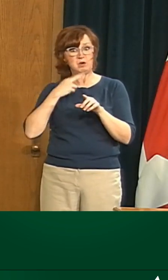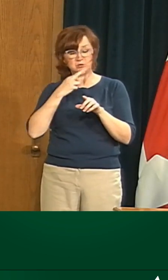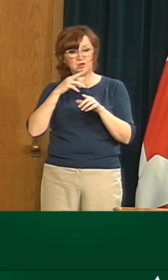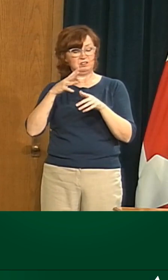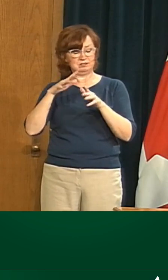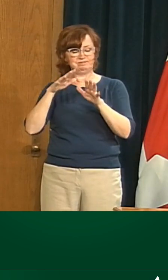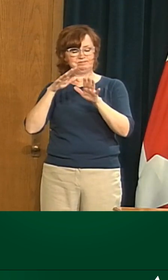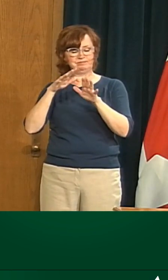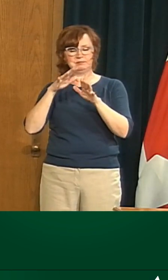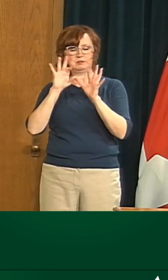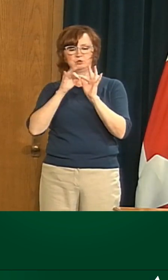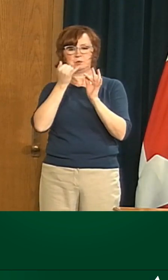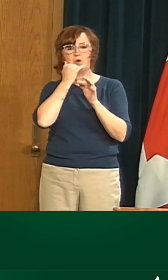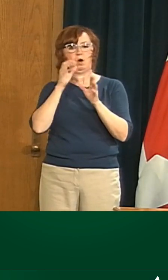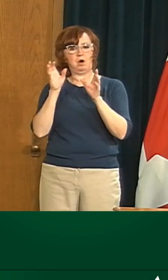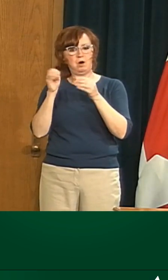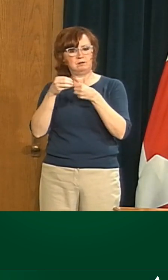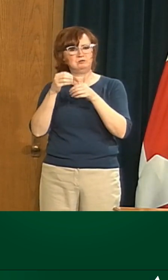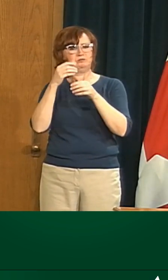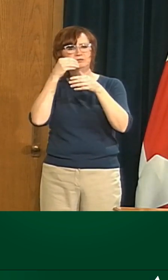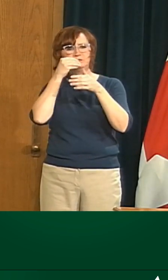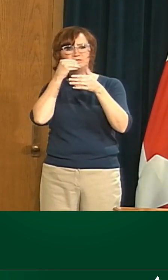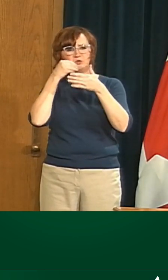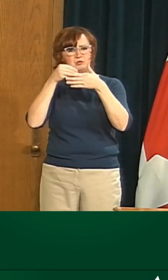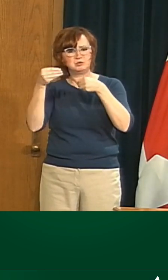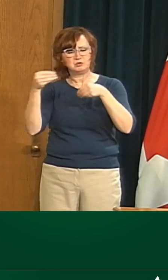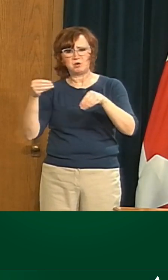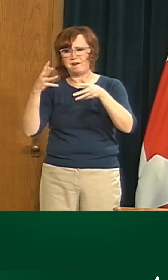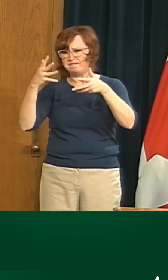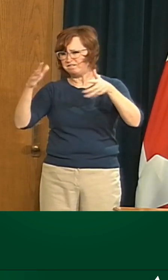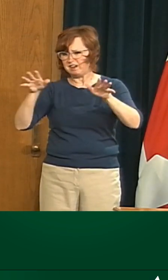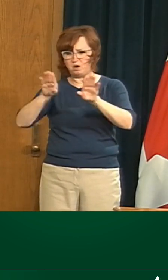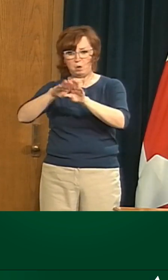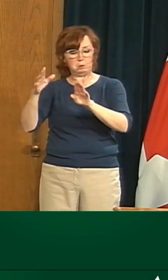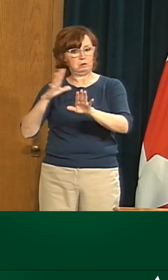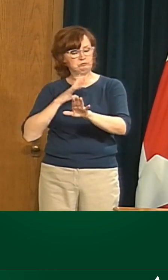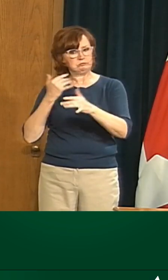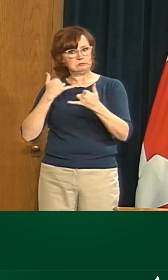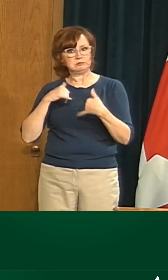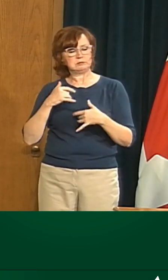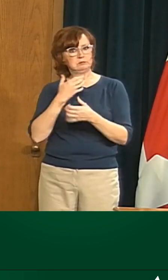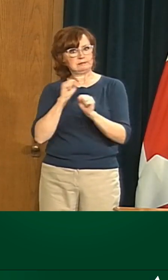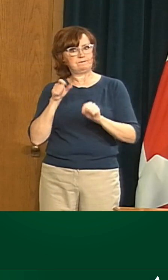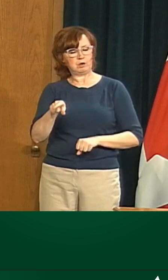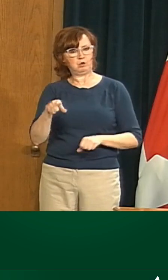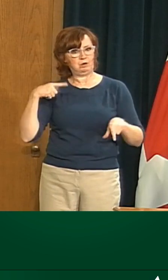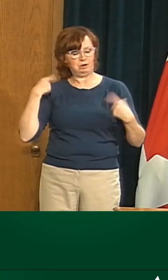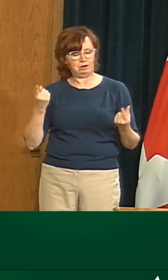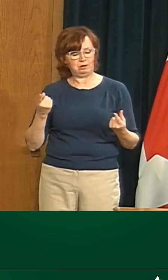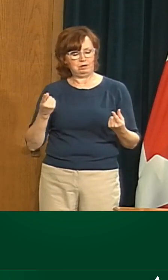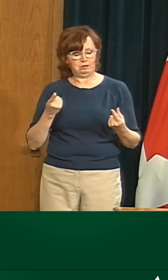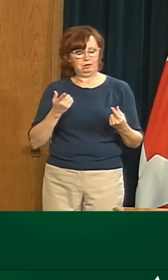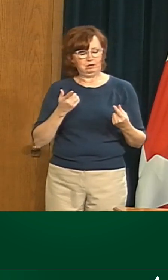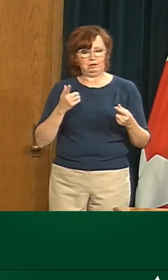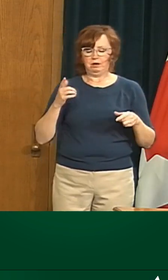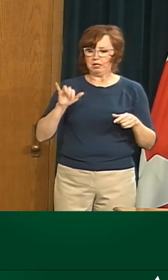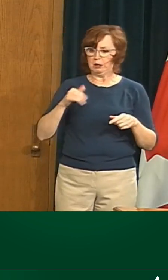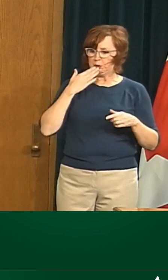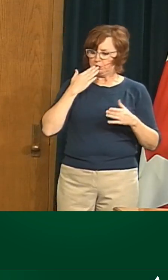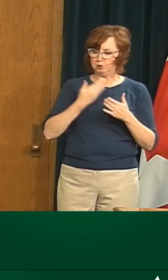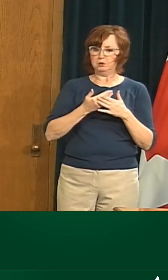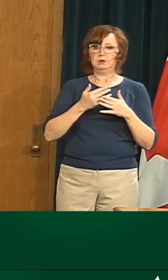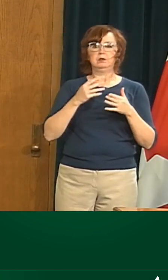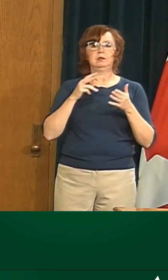businesses. We have flattened the curve, even as these businesses have remained open over the course of the last number of